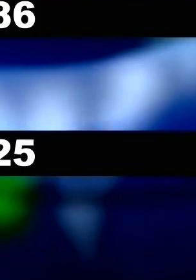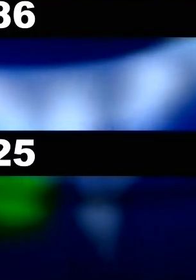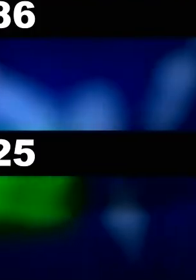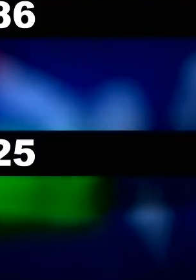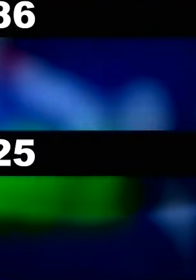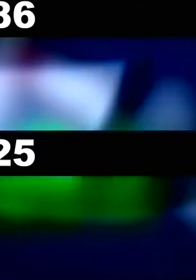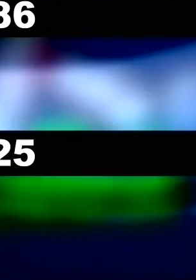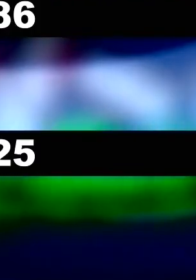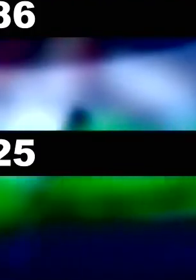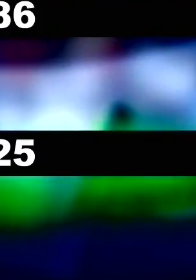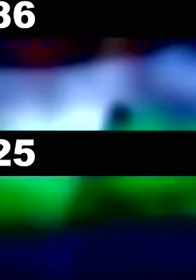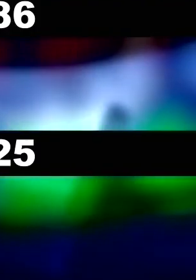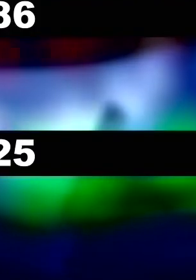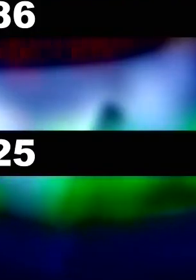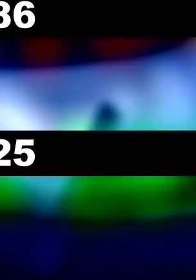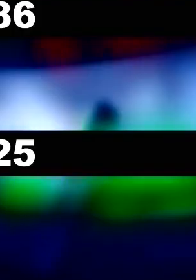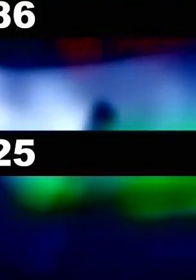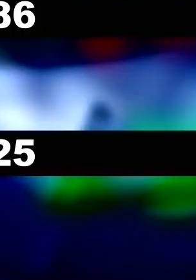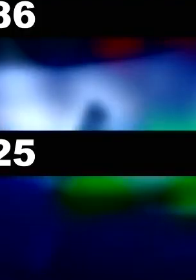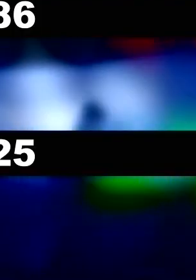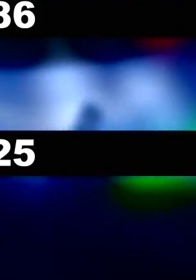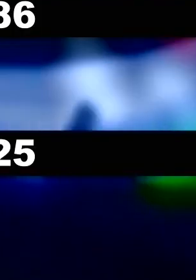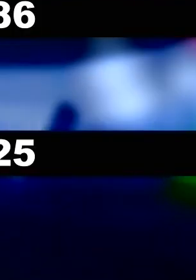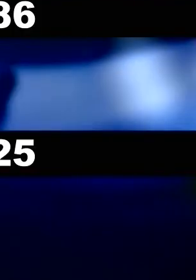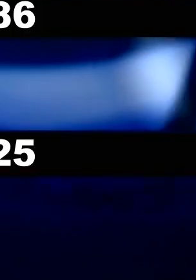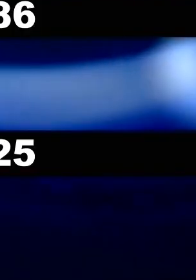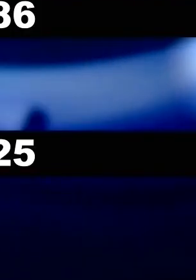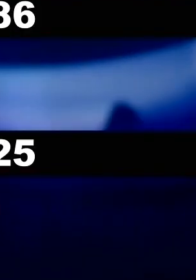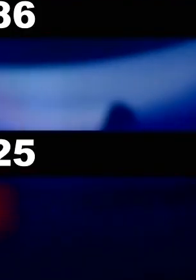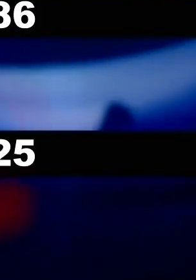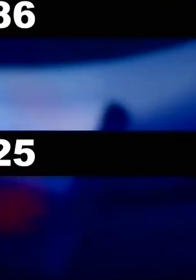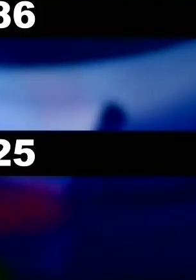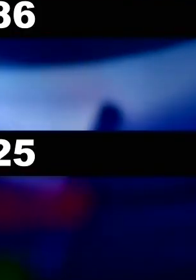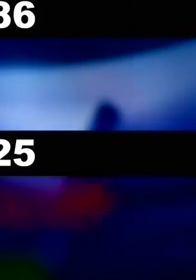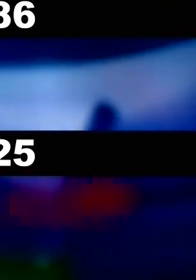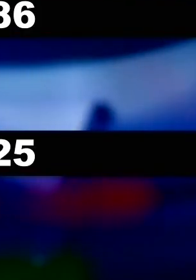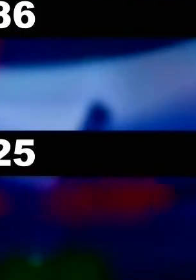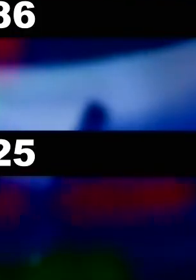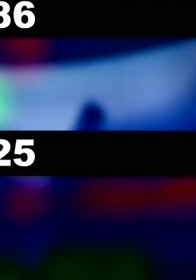trading 20,000 shares at $2.86 each.